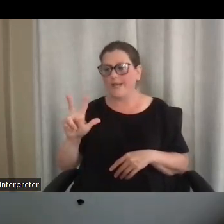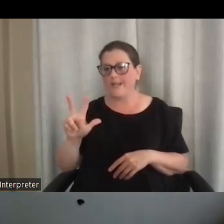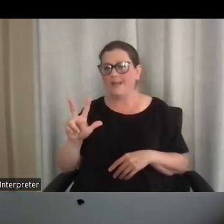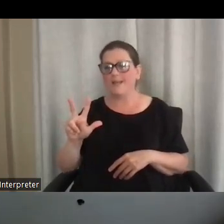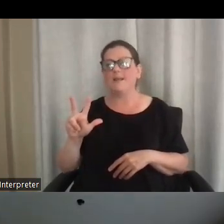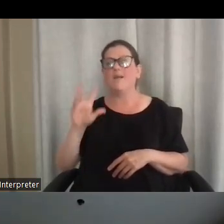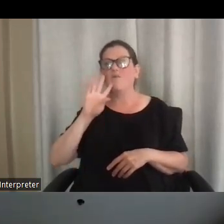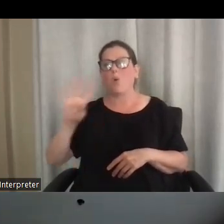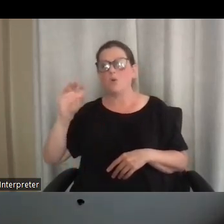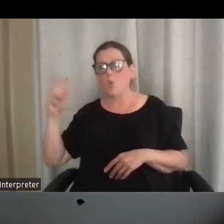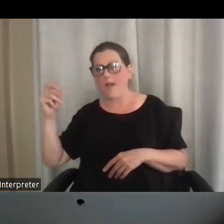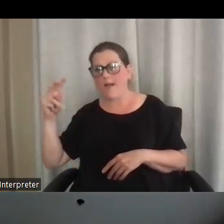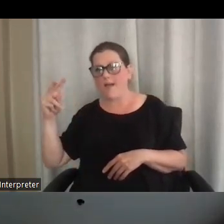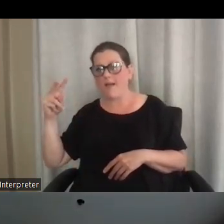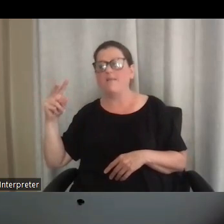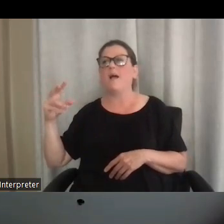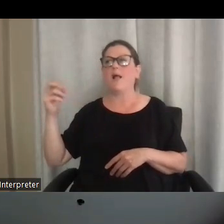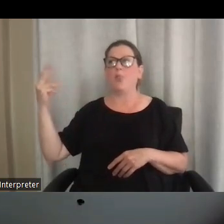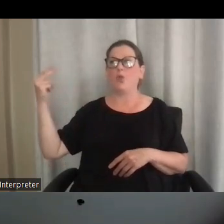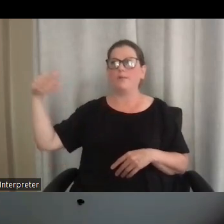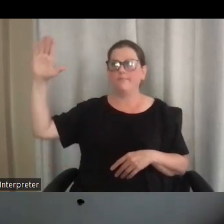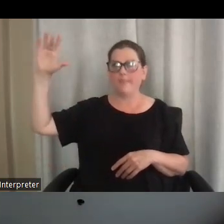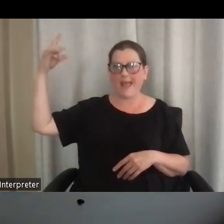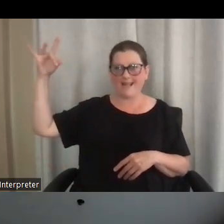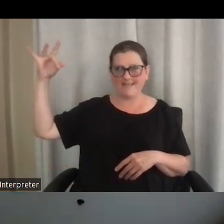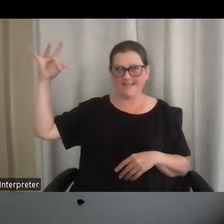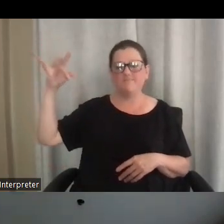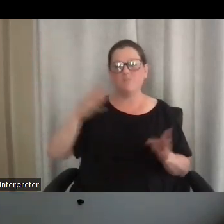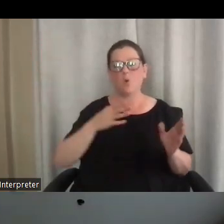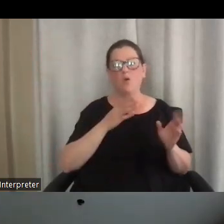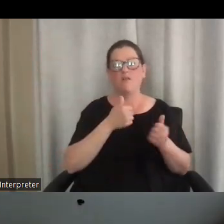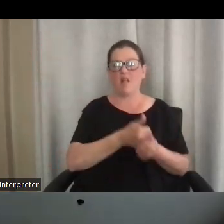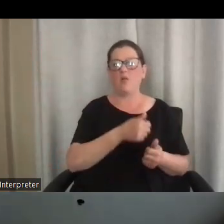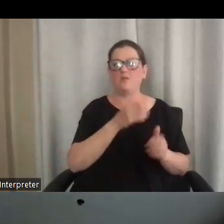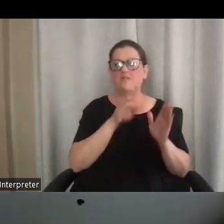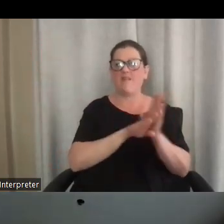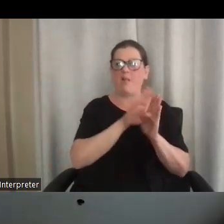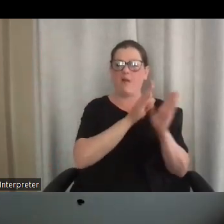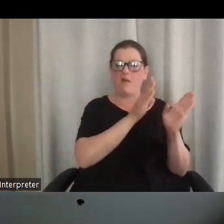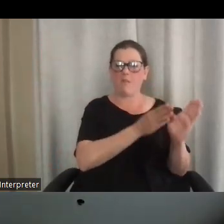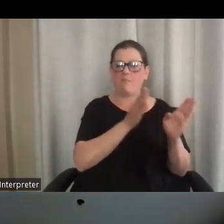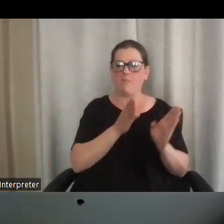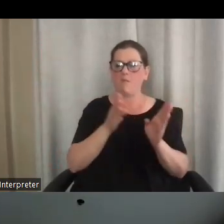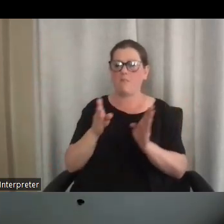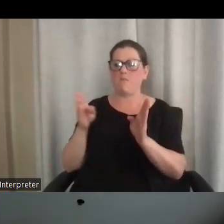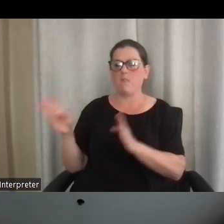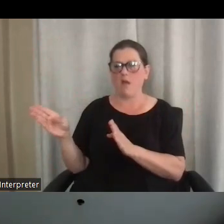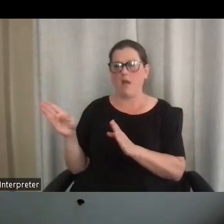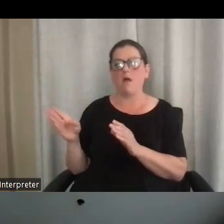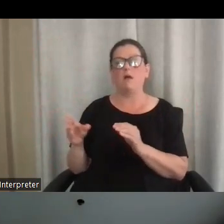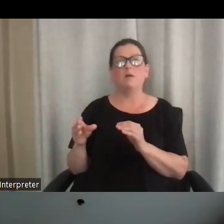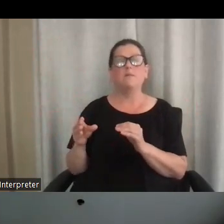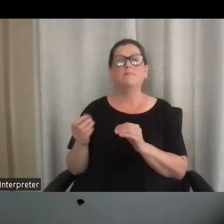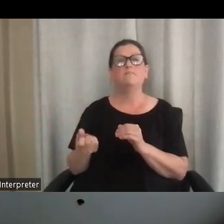4 to 12, and teens ages 13 to 18. So it follows the developmental spectrum. Diving a little deeper,